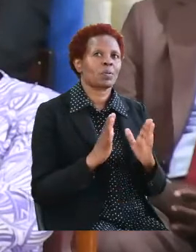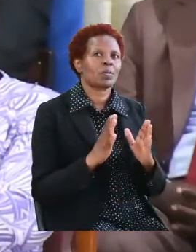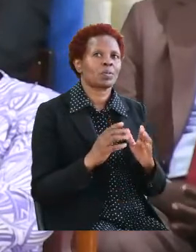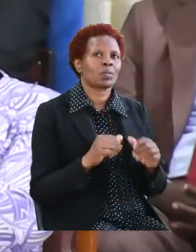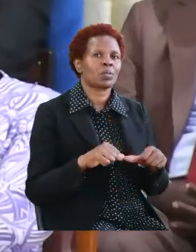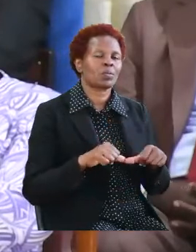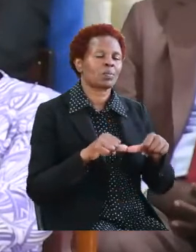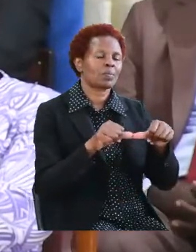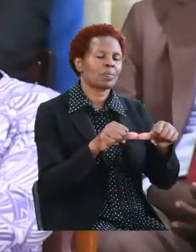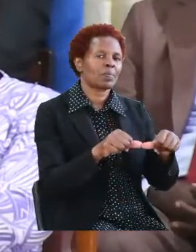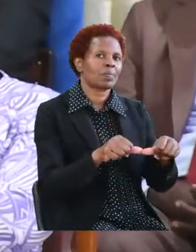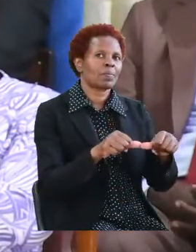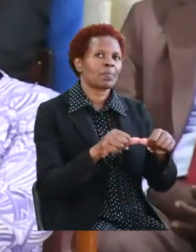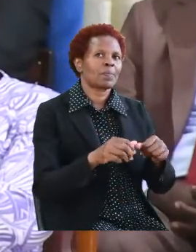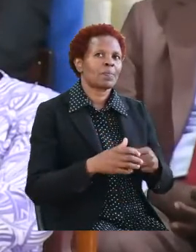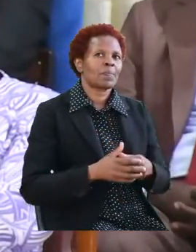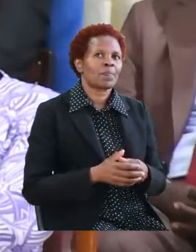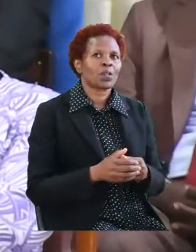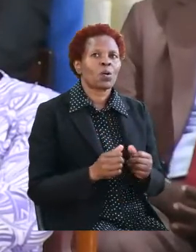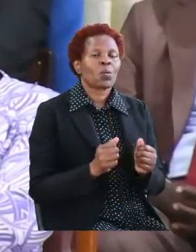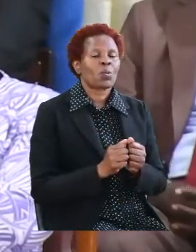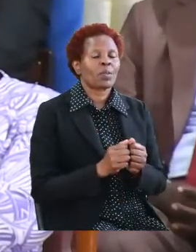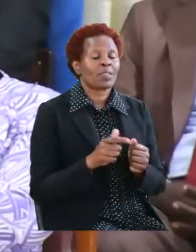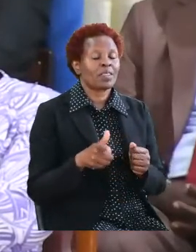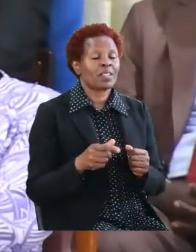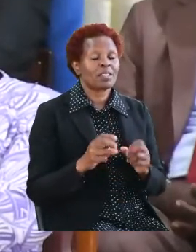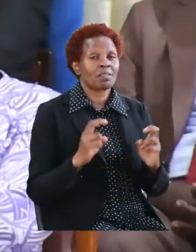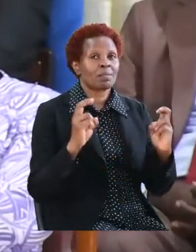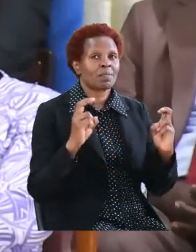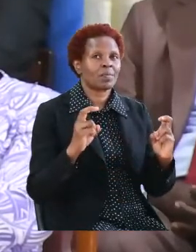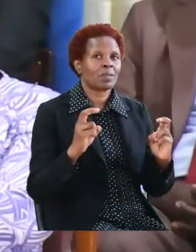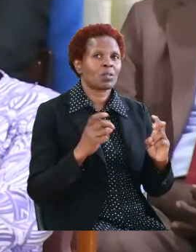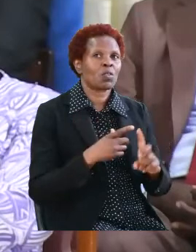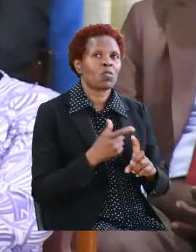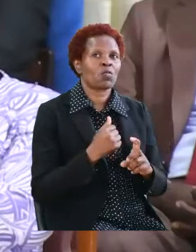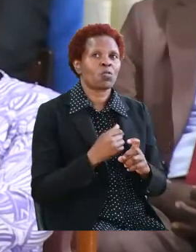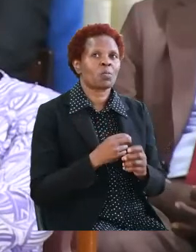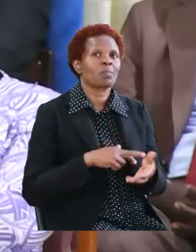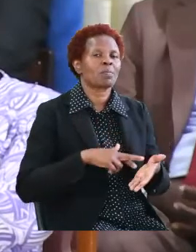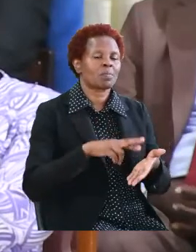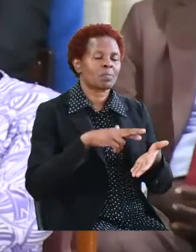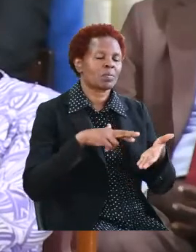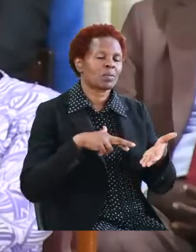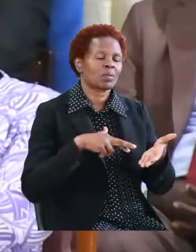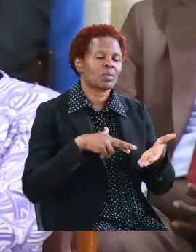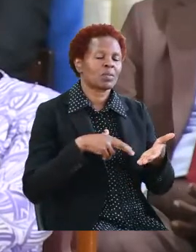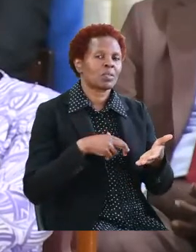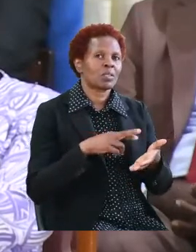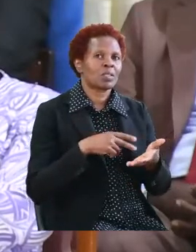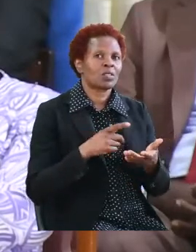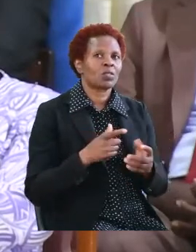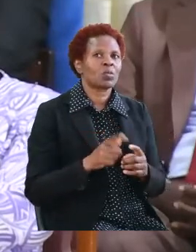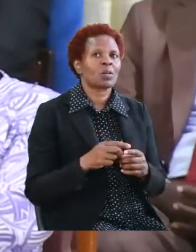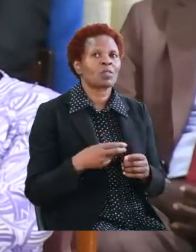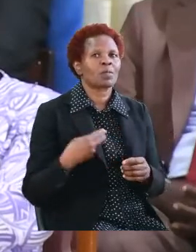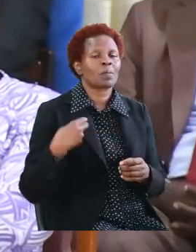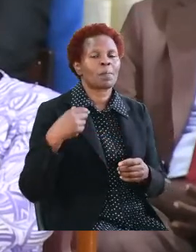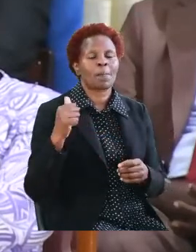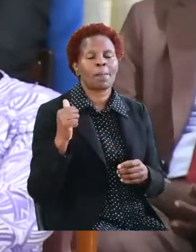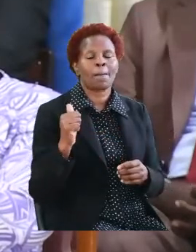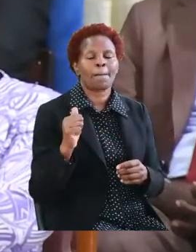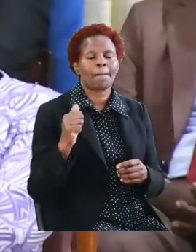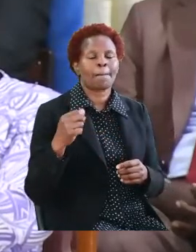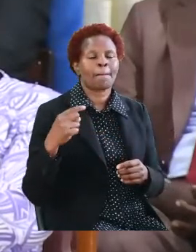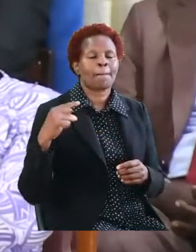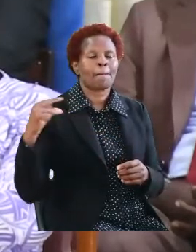continue with the theme from the leadings, all being led from the book of Haggai.